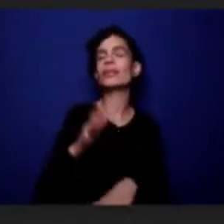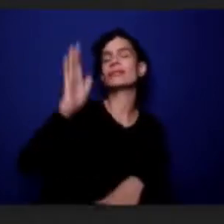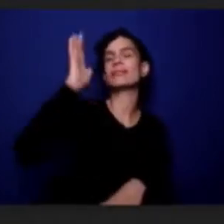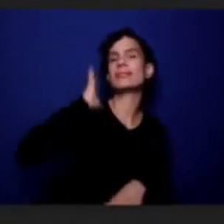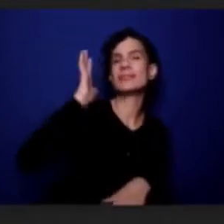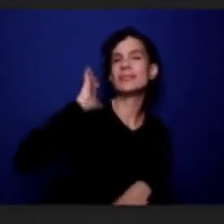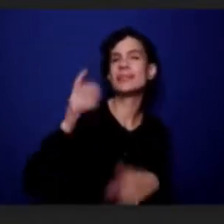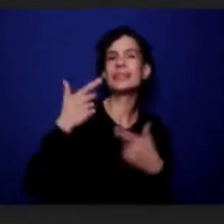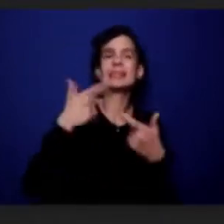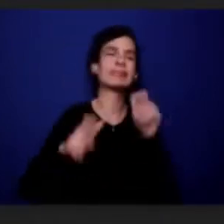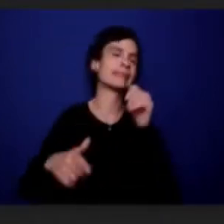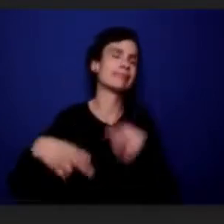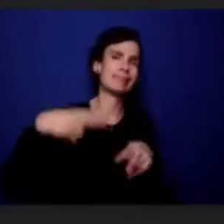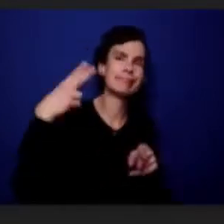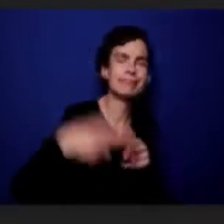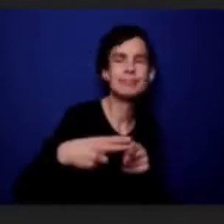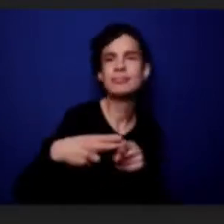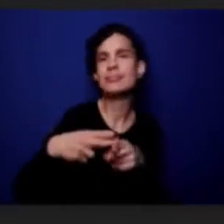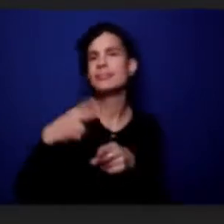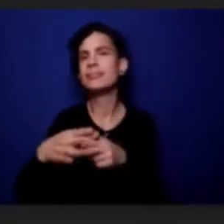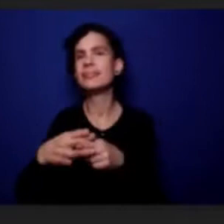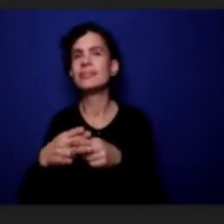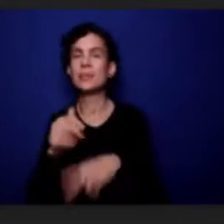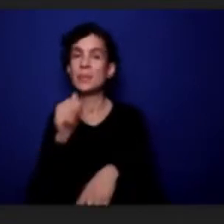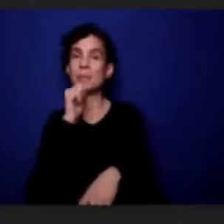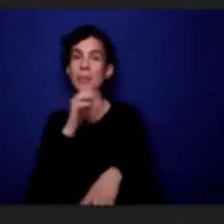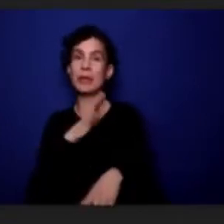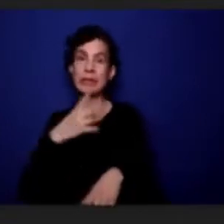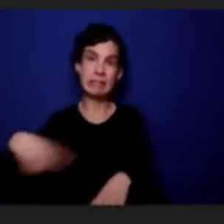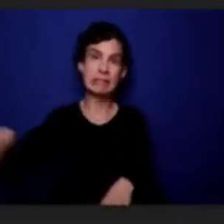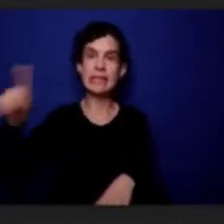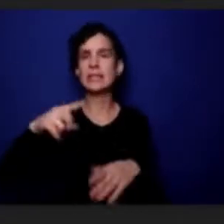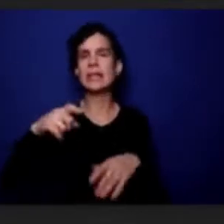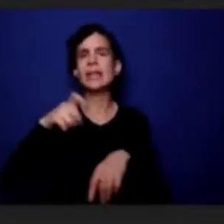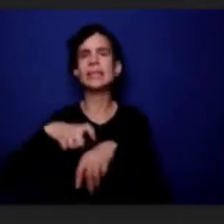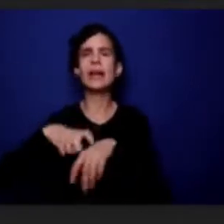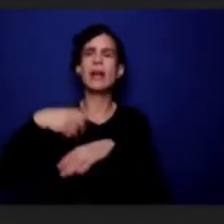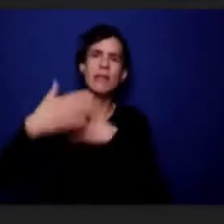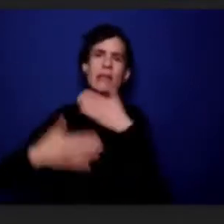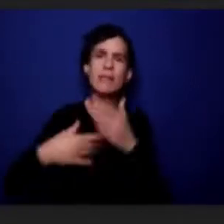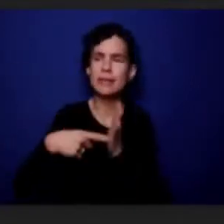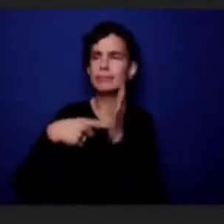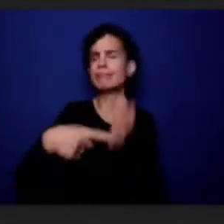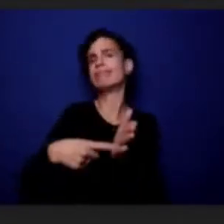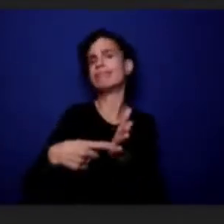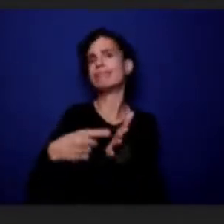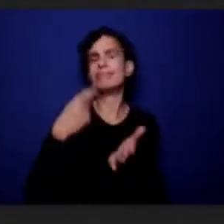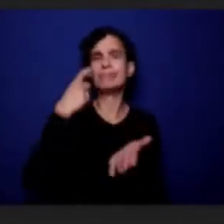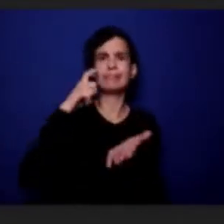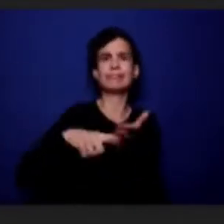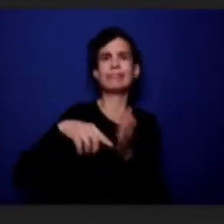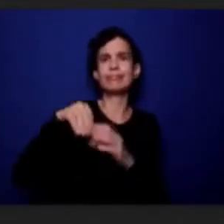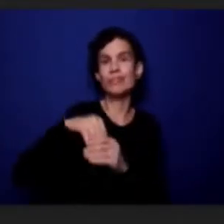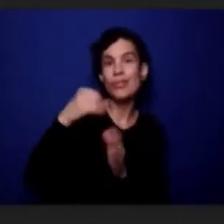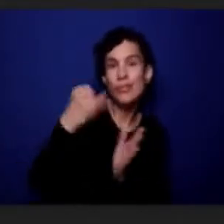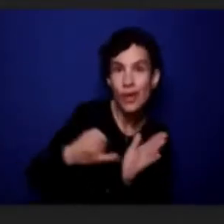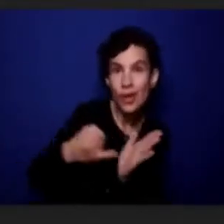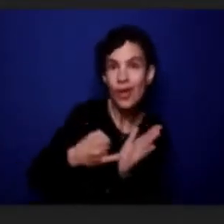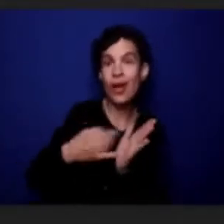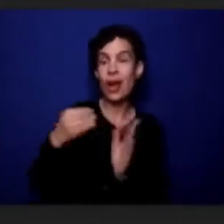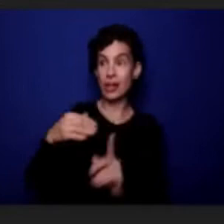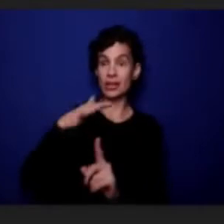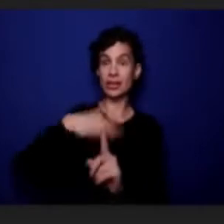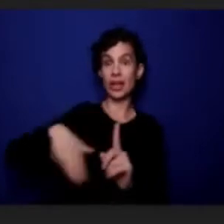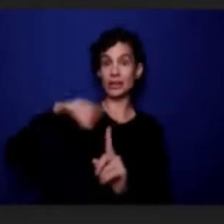think both of Hana and my papers deal with sort of these legendary figures of women